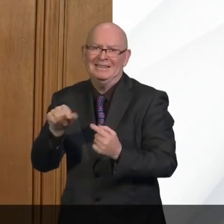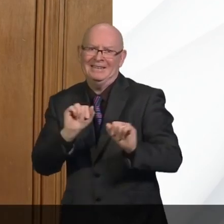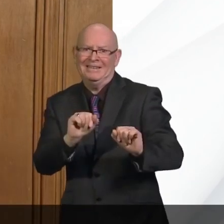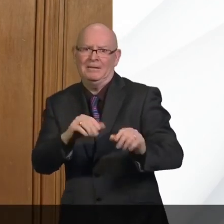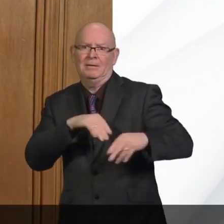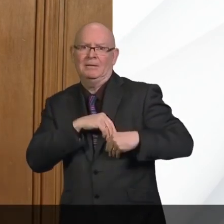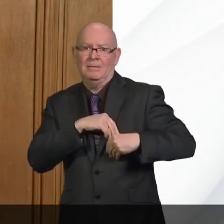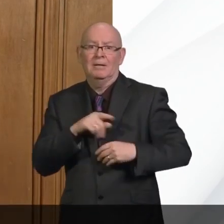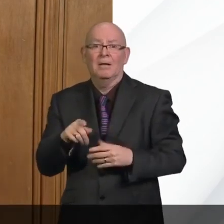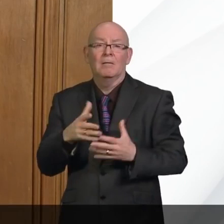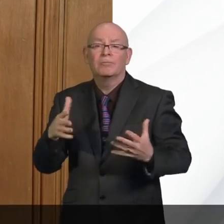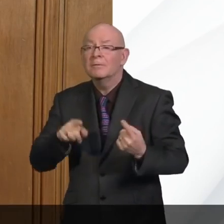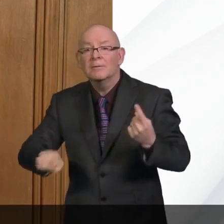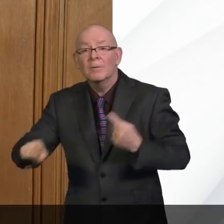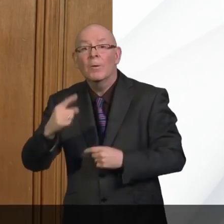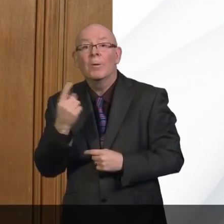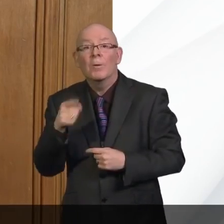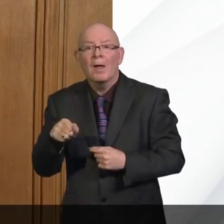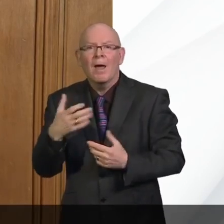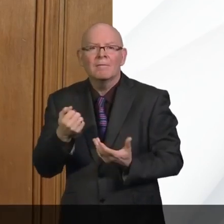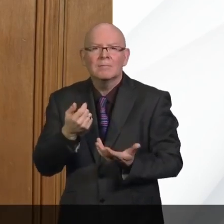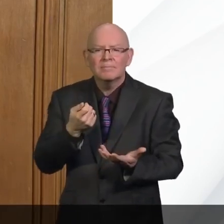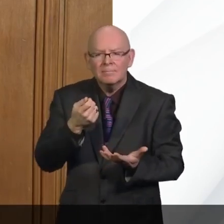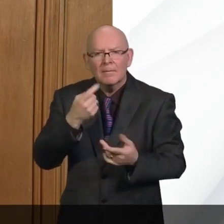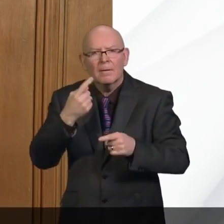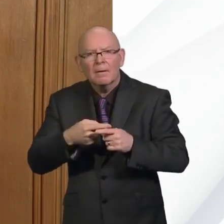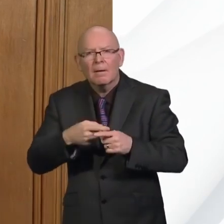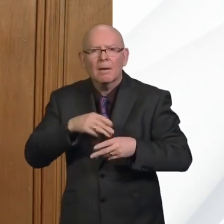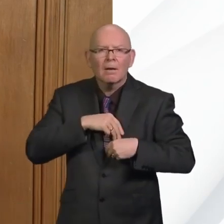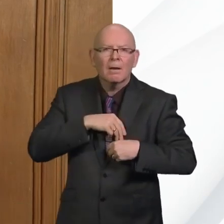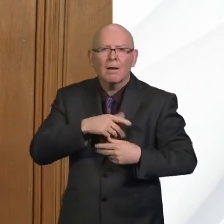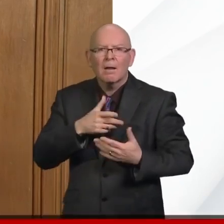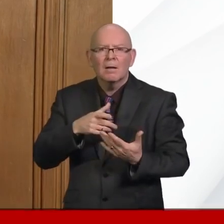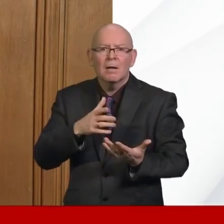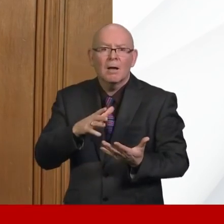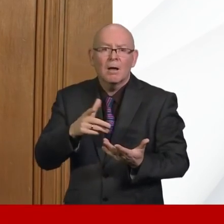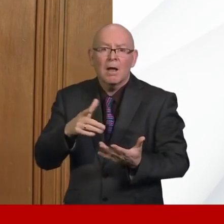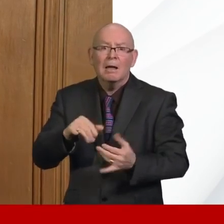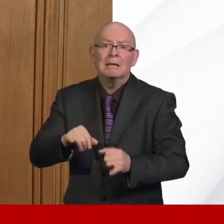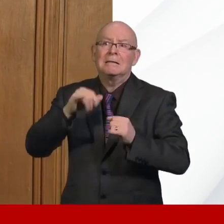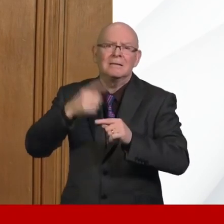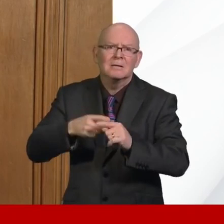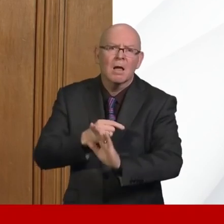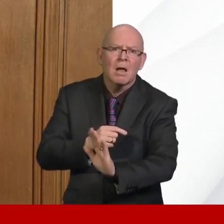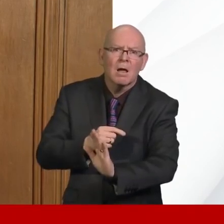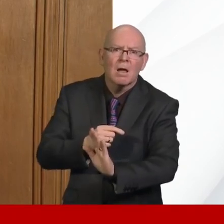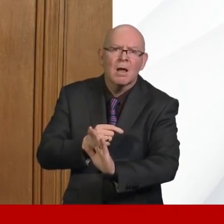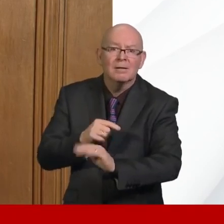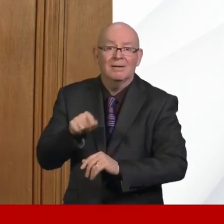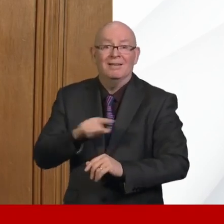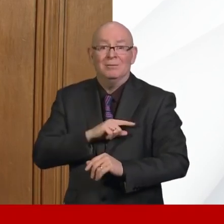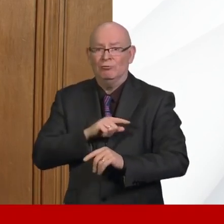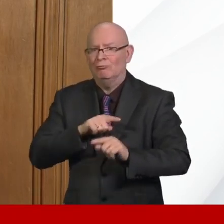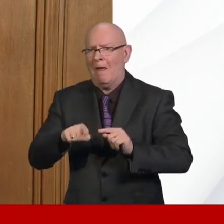really important to carry on with that. But the thing we must protect in order to achieve those aims of